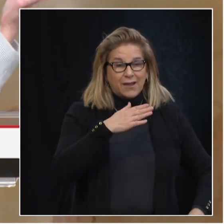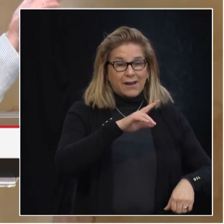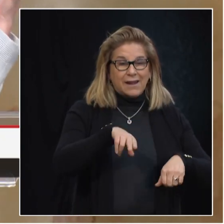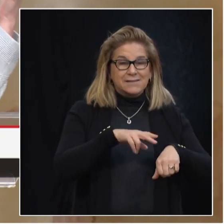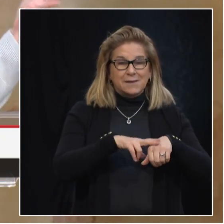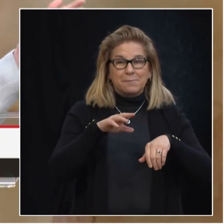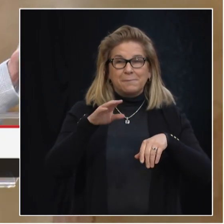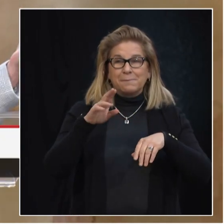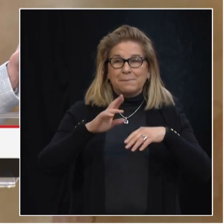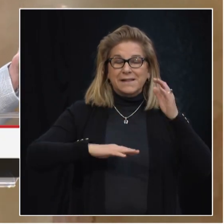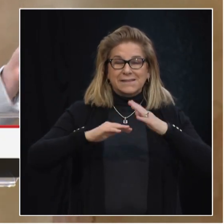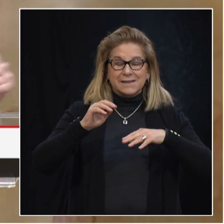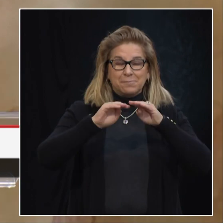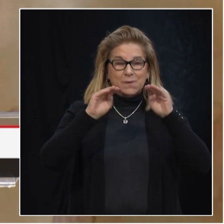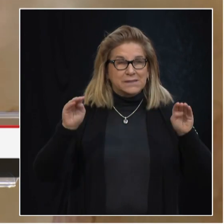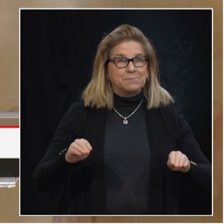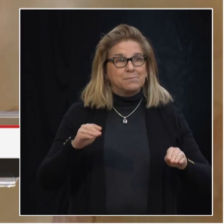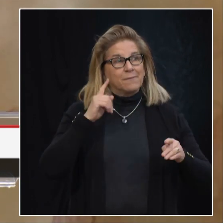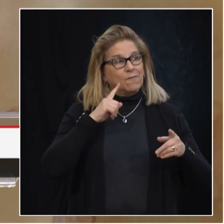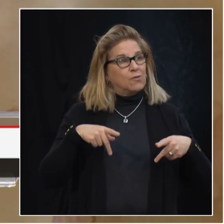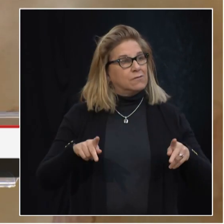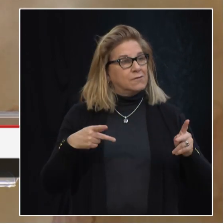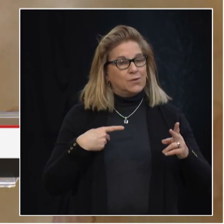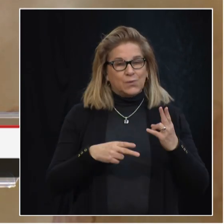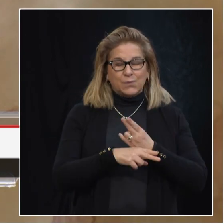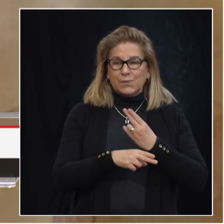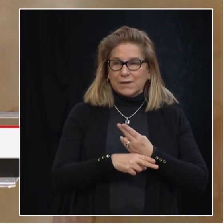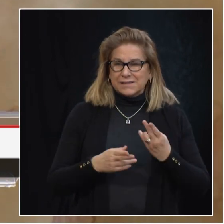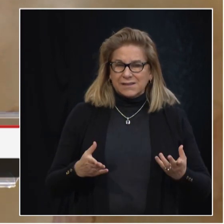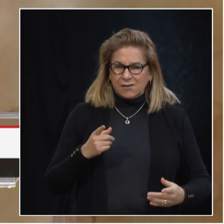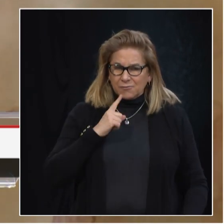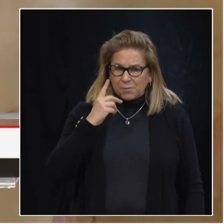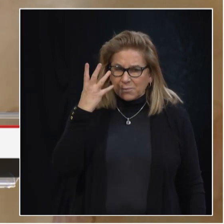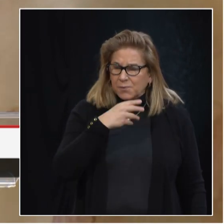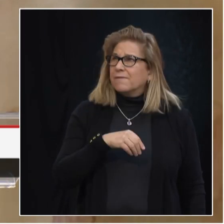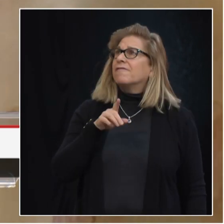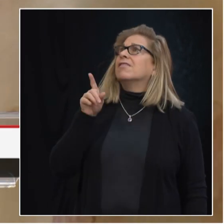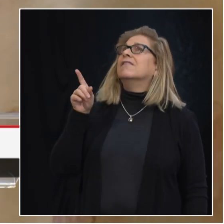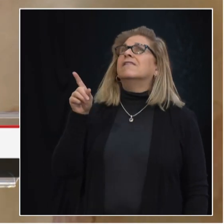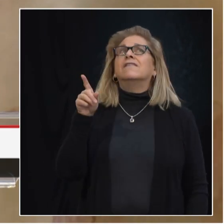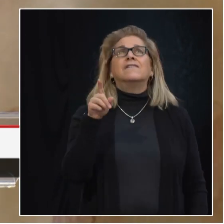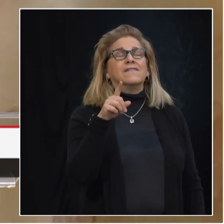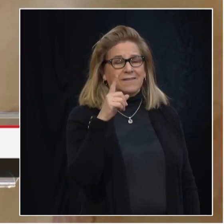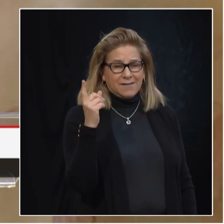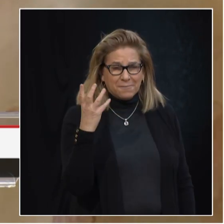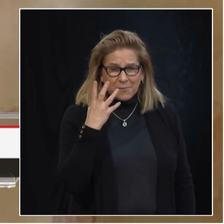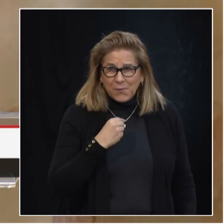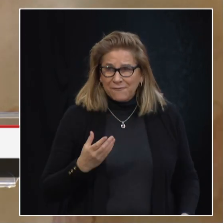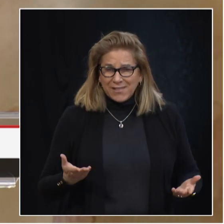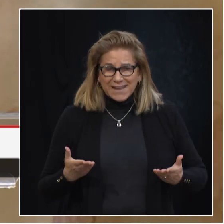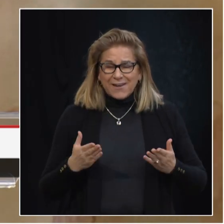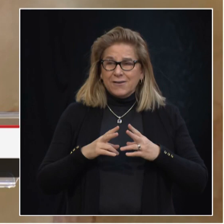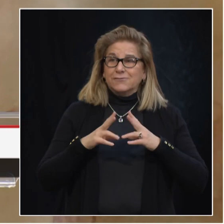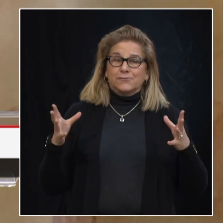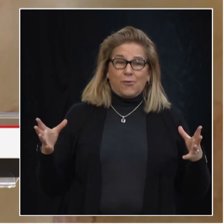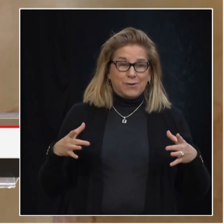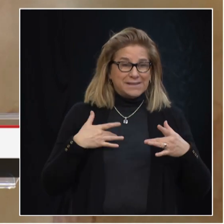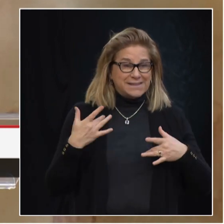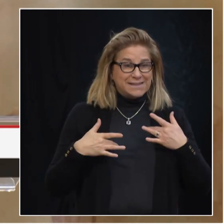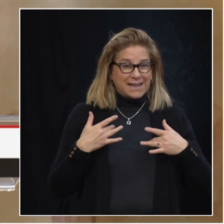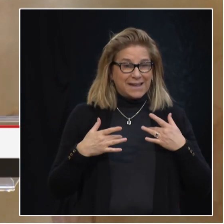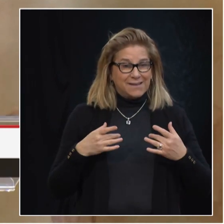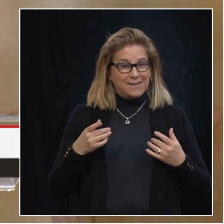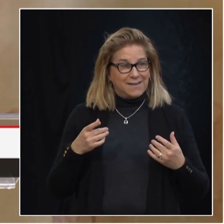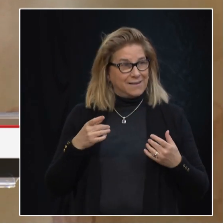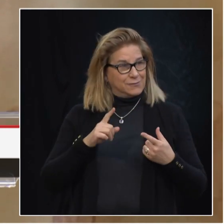around. This place is gorgeous. We are so excited to be hosting our 9th March Madness here today